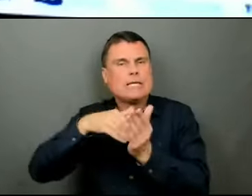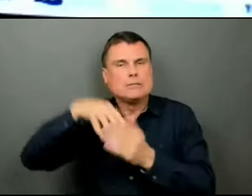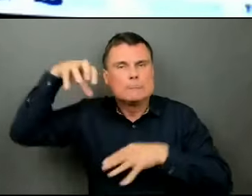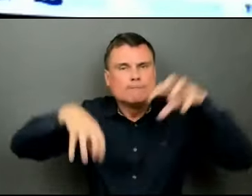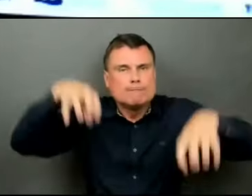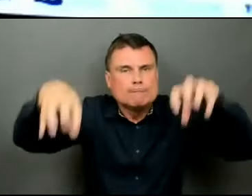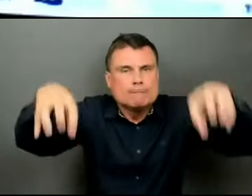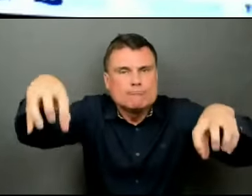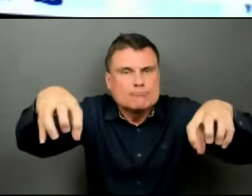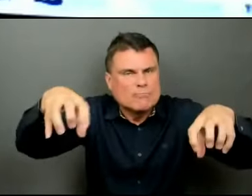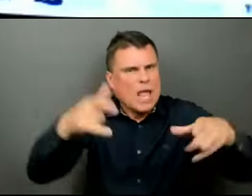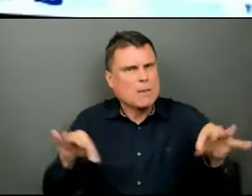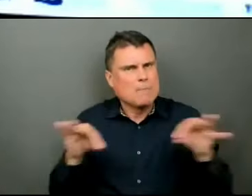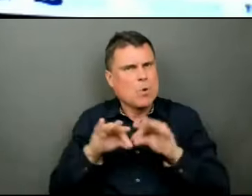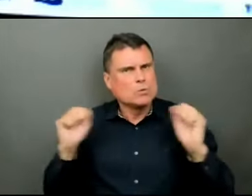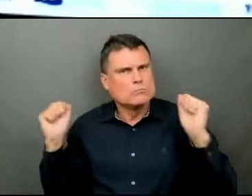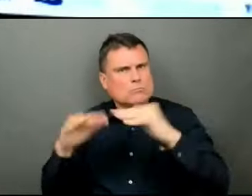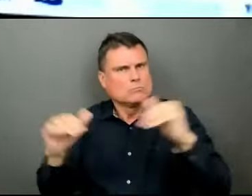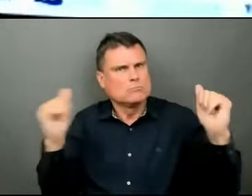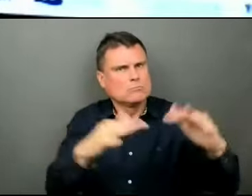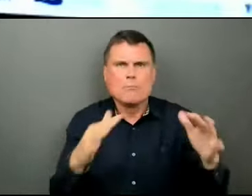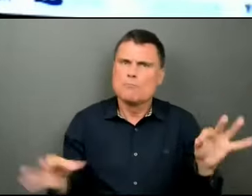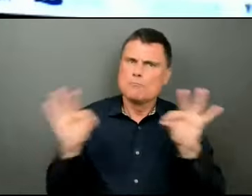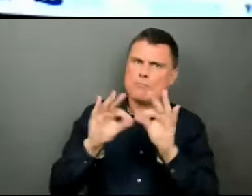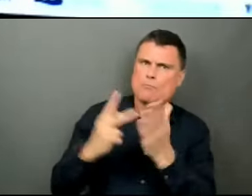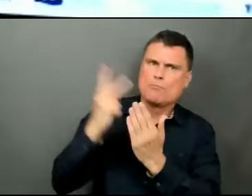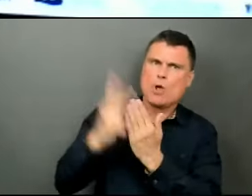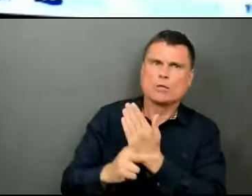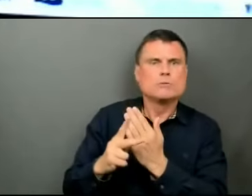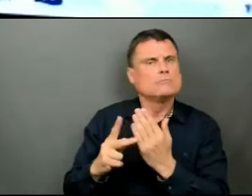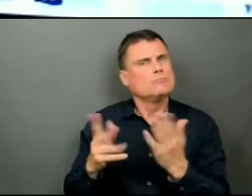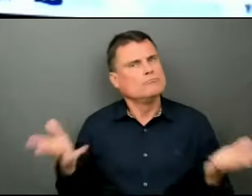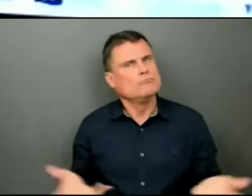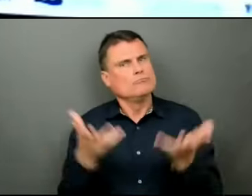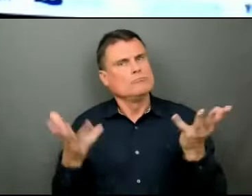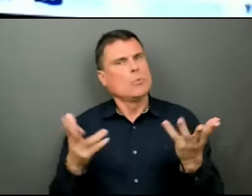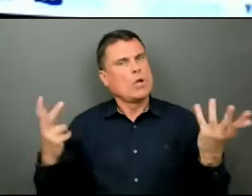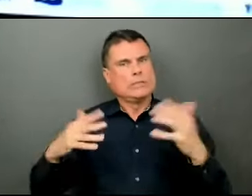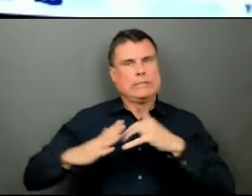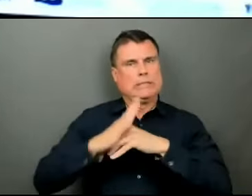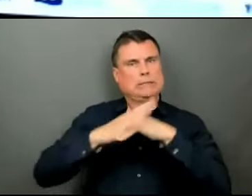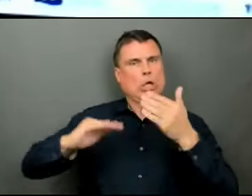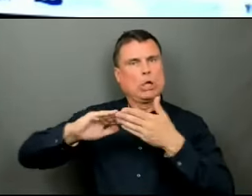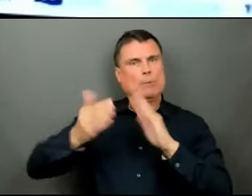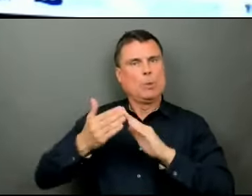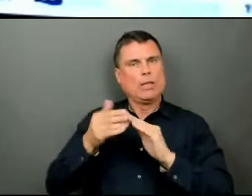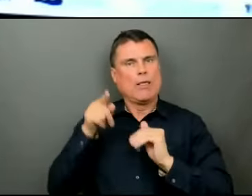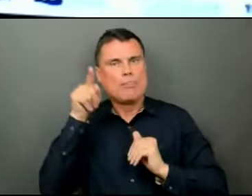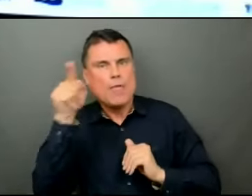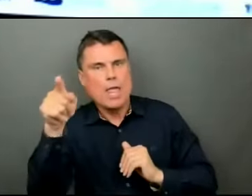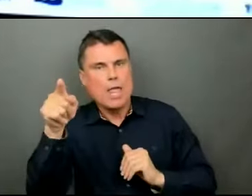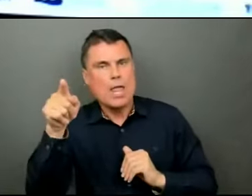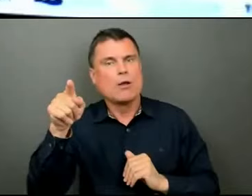and important project for the Lower Post First Nation, and I was really happy that we were able to get it done.